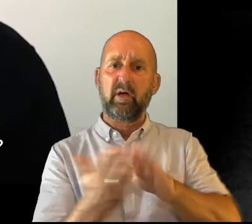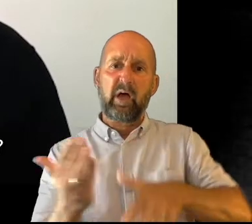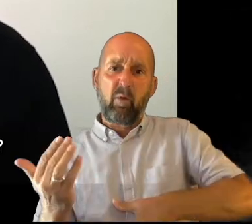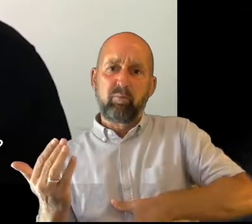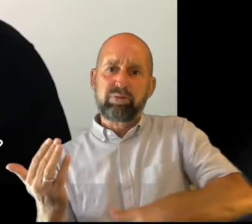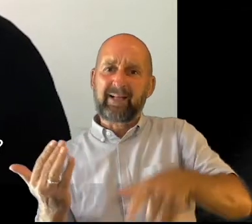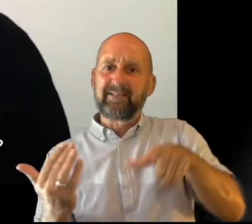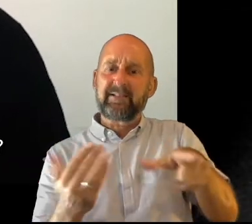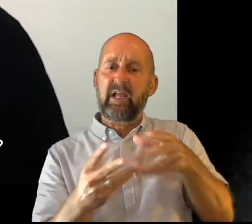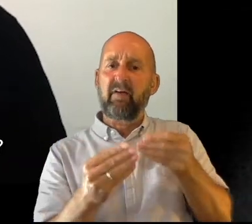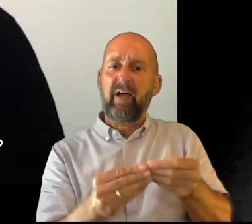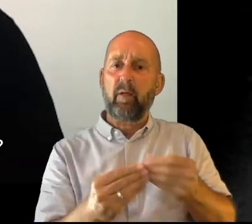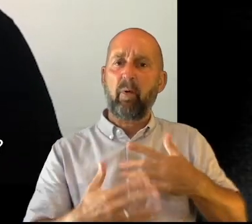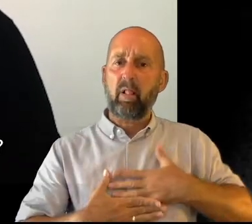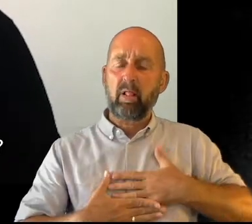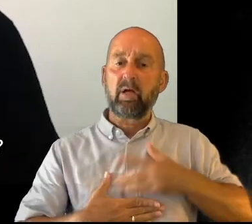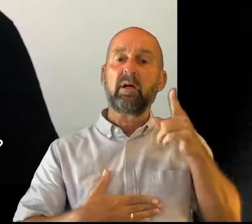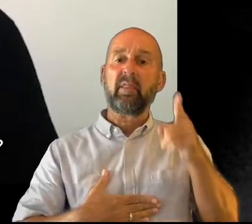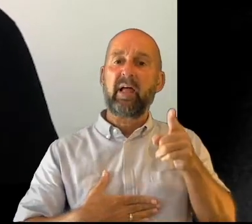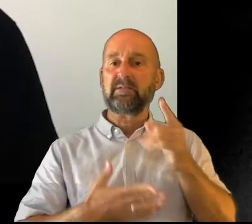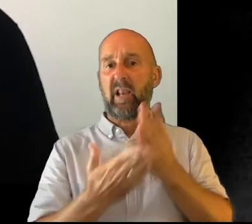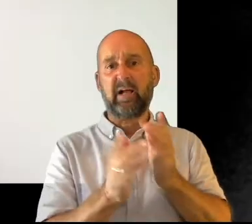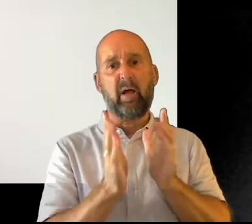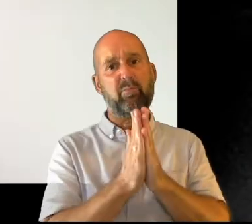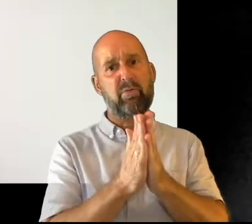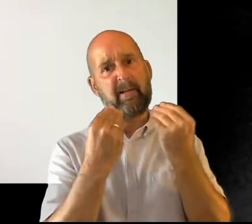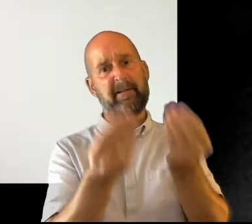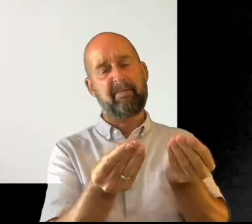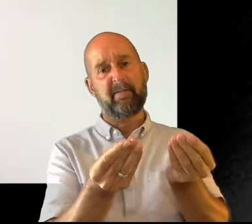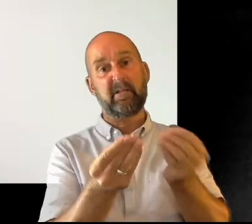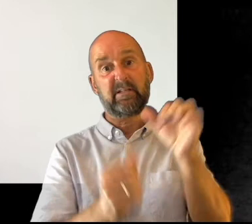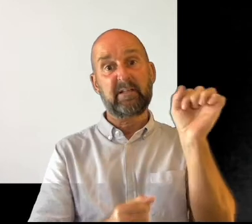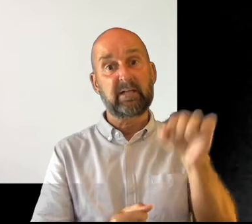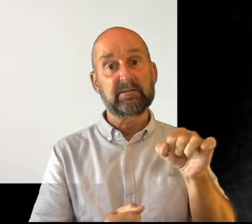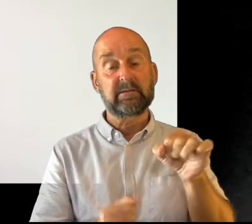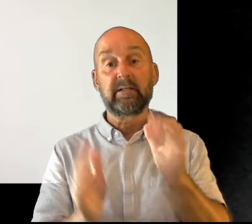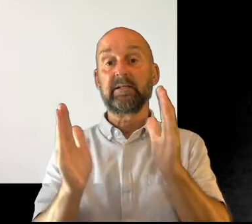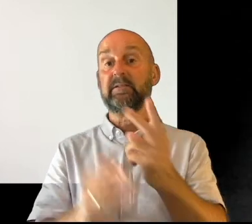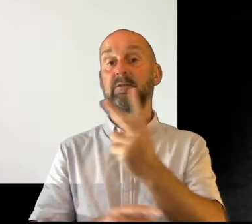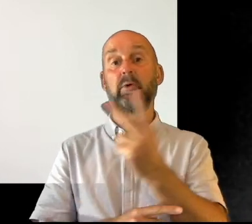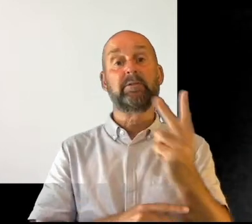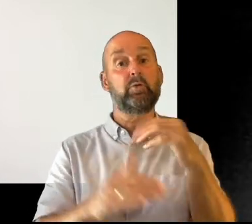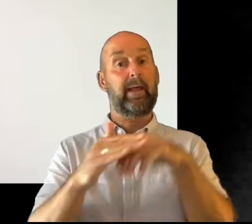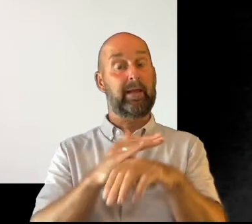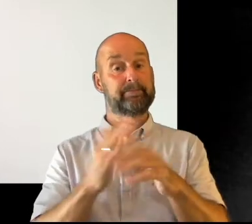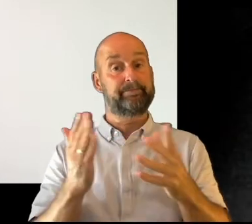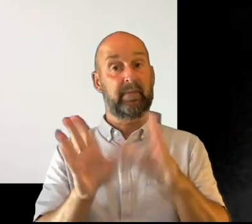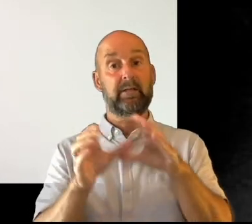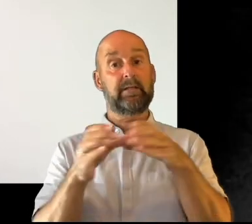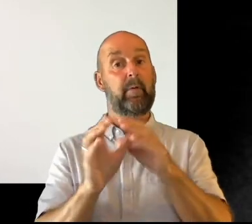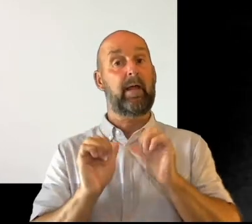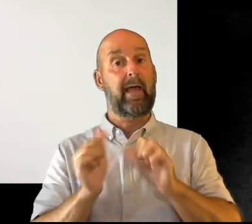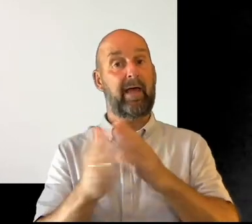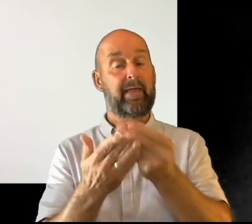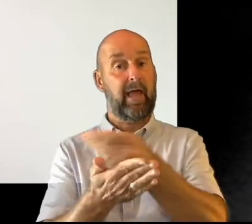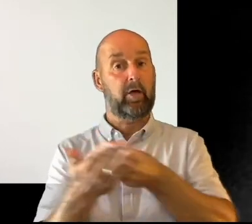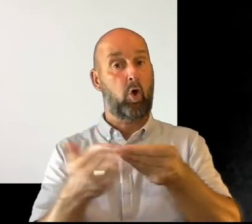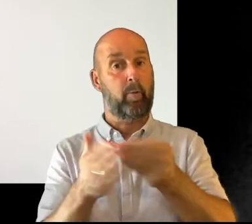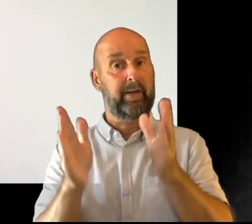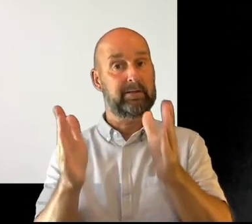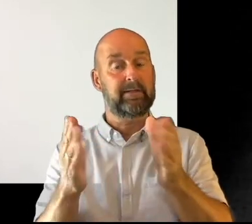answer to your prayers. Yes? Scene 22. Internal. Department of Health and